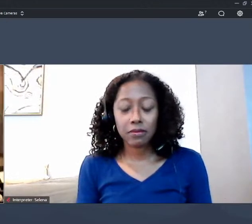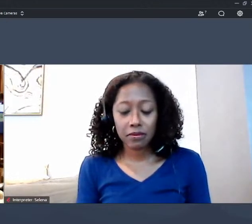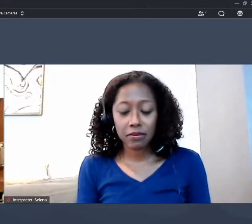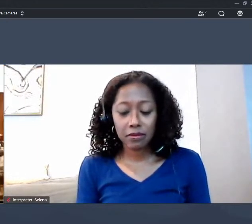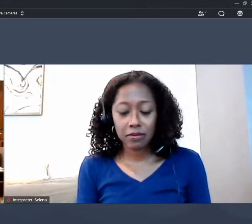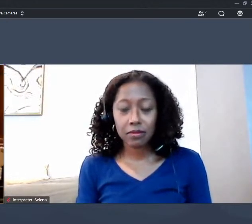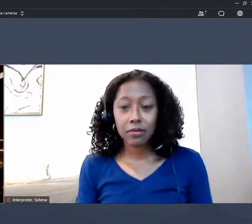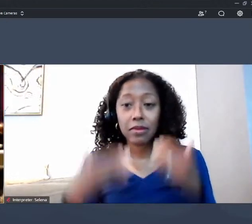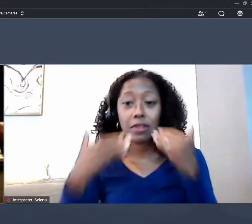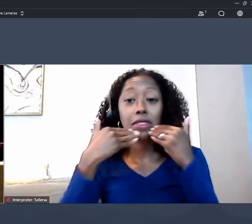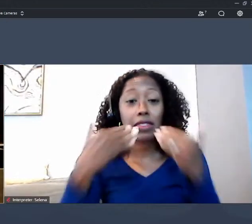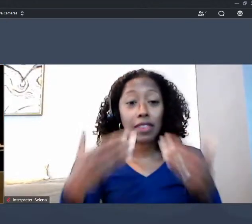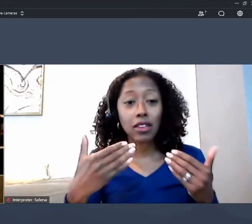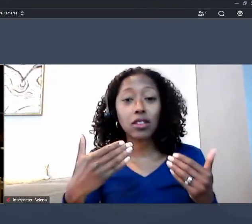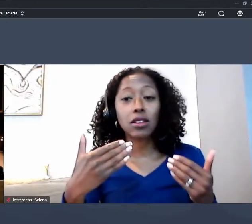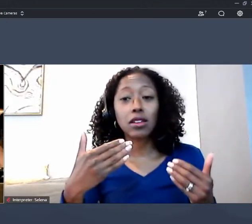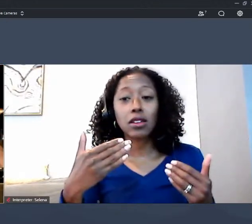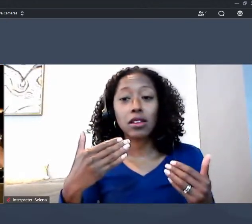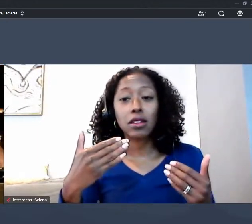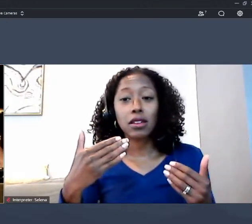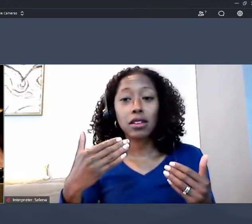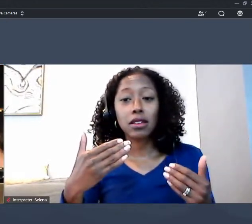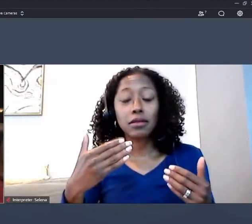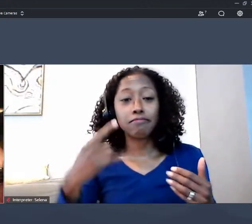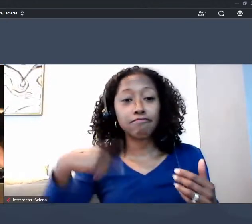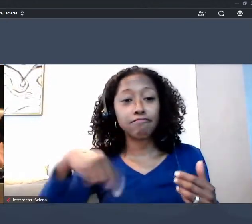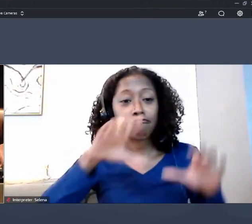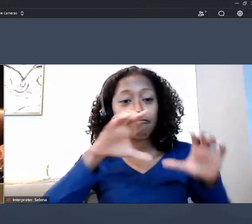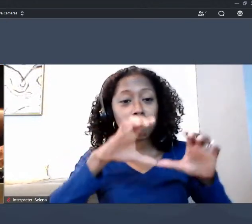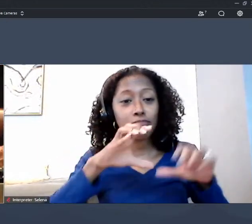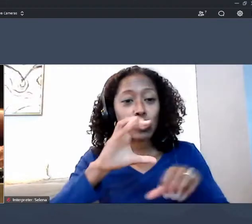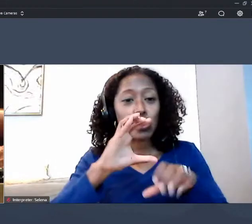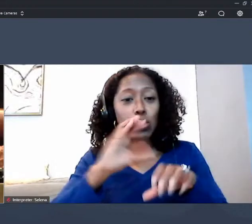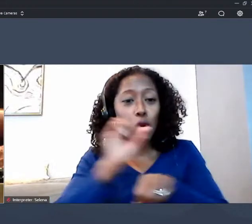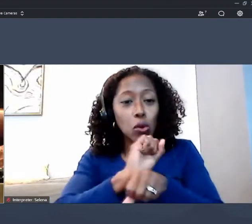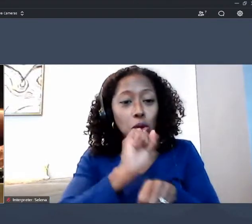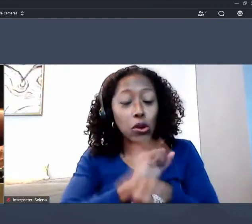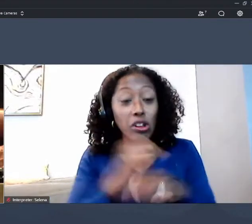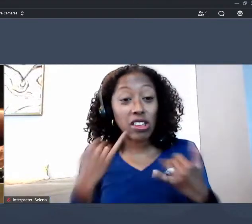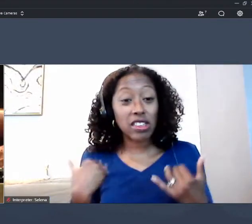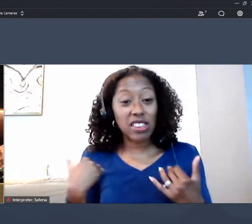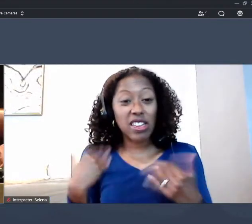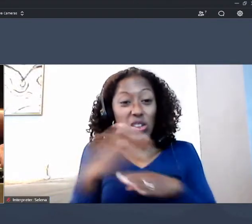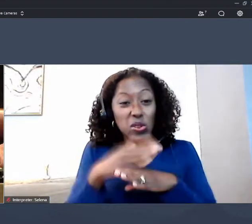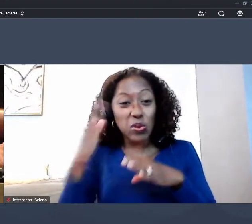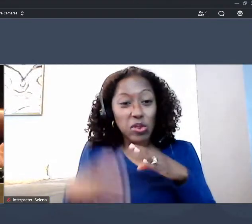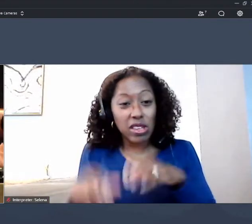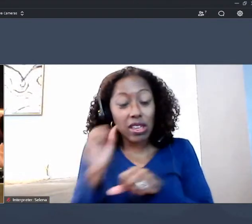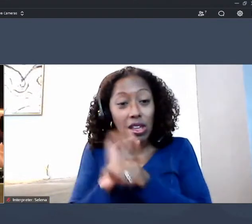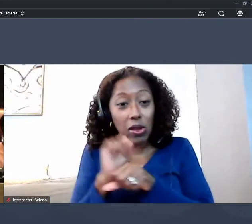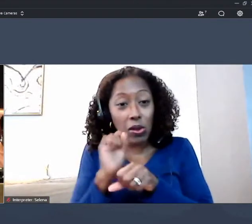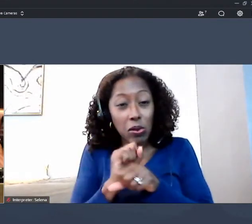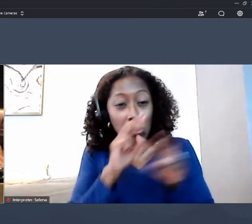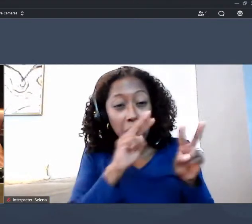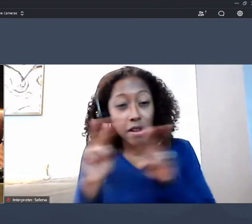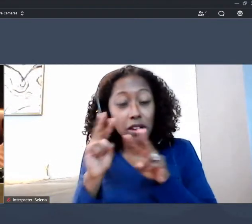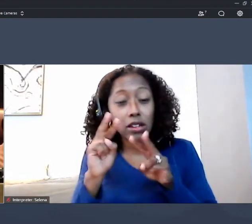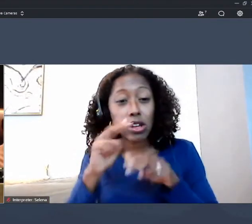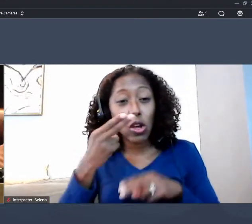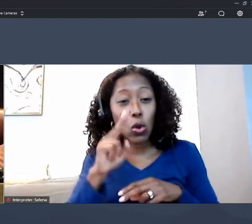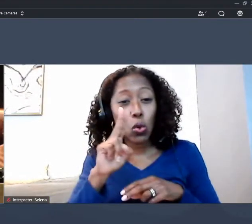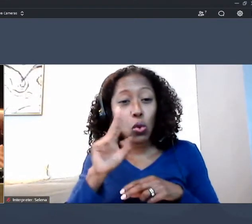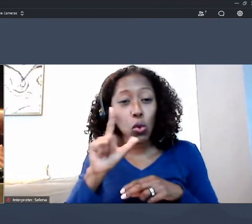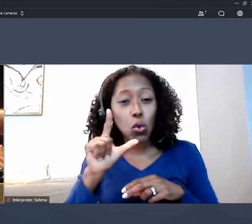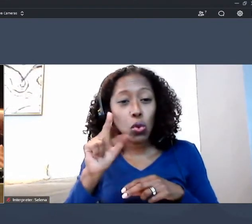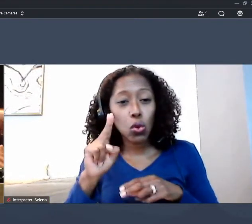Thank you for that rendition. Colleagues, I had the pleasure this past weekend of watching it. This documentary, it's on Hulu,